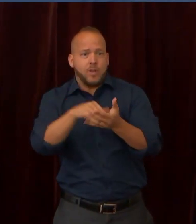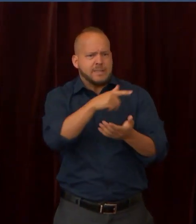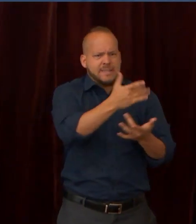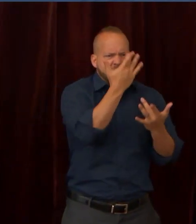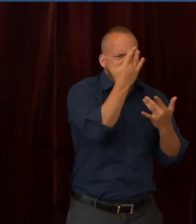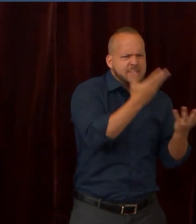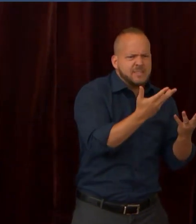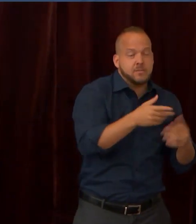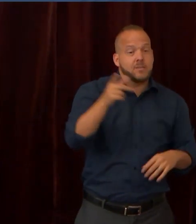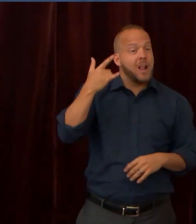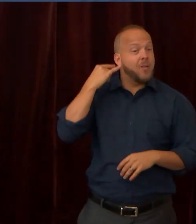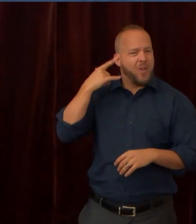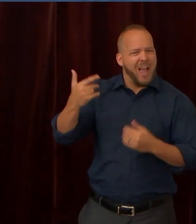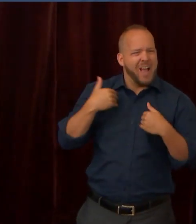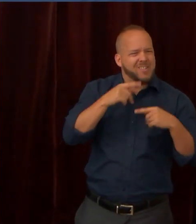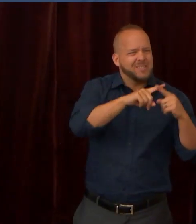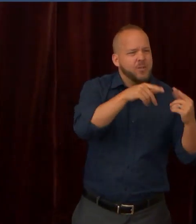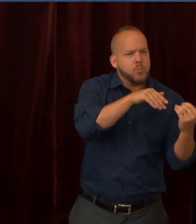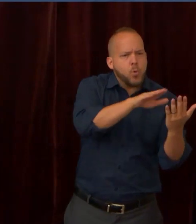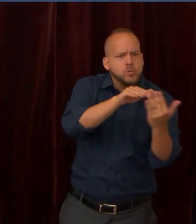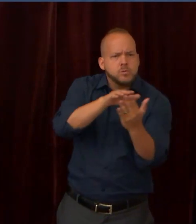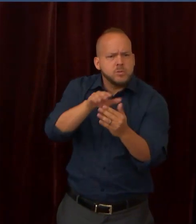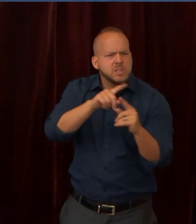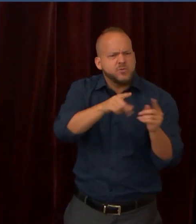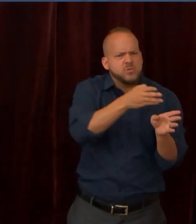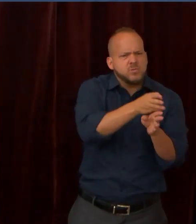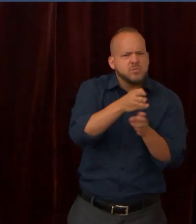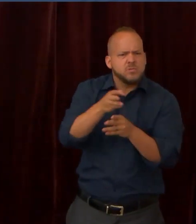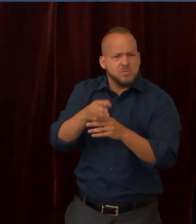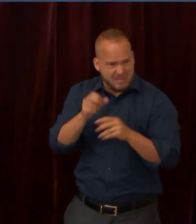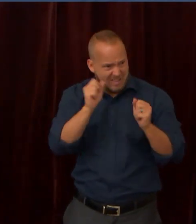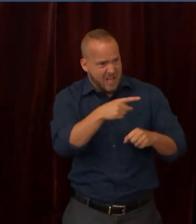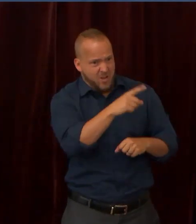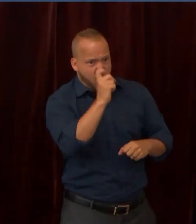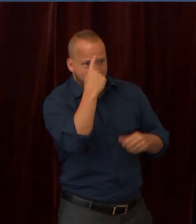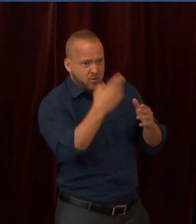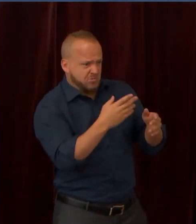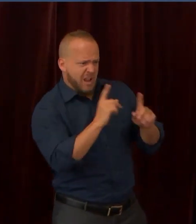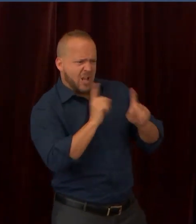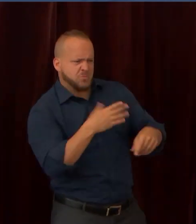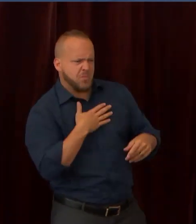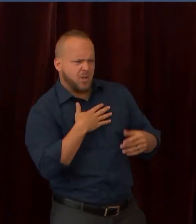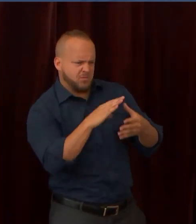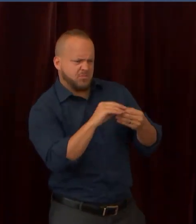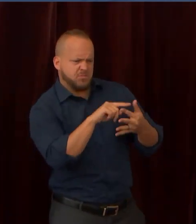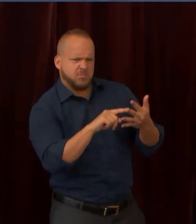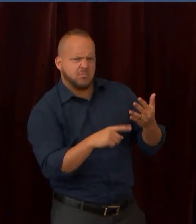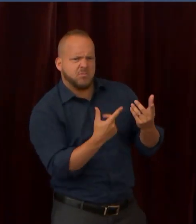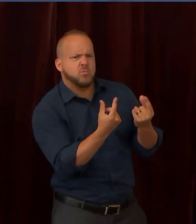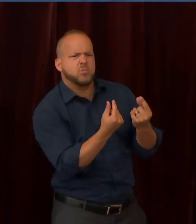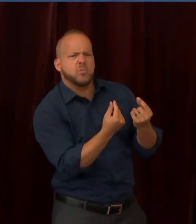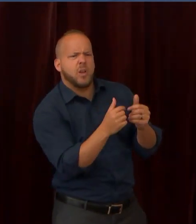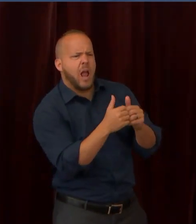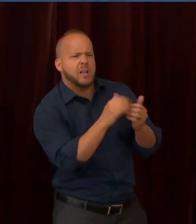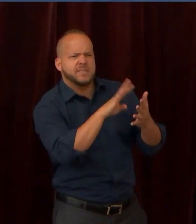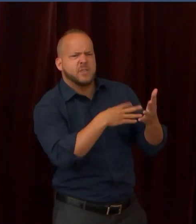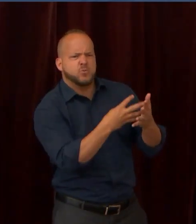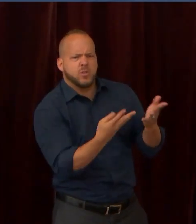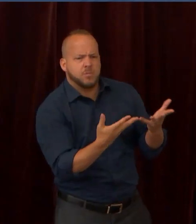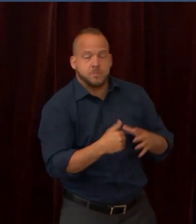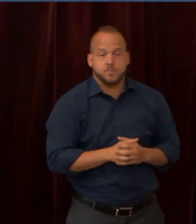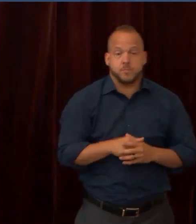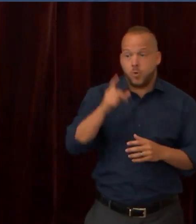different approach in those states. If you could address those two issues, that'd be great. It's actually a very similar approach. We just have a different phraseology.